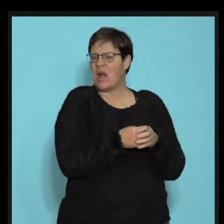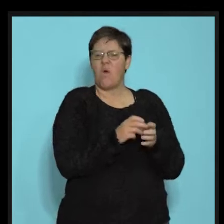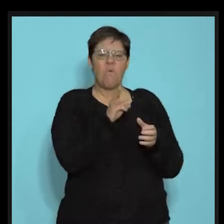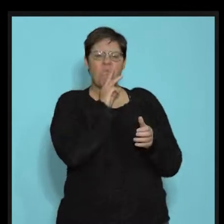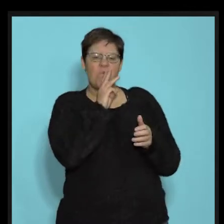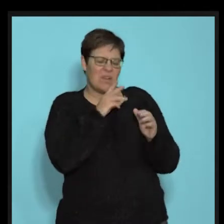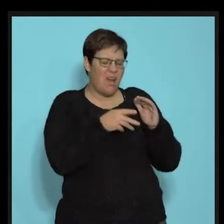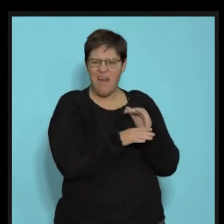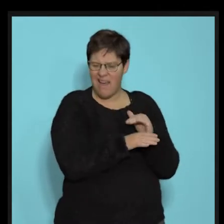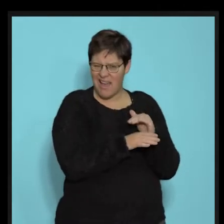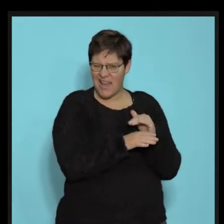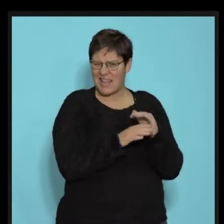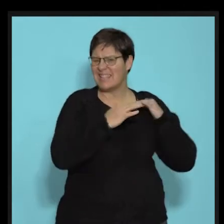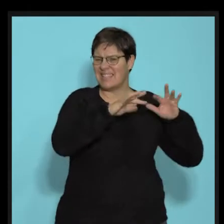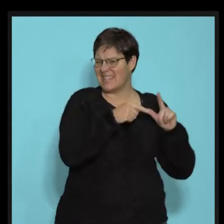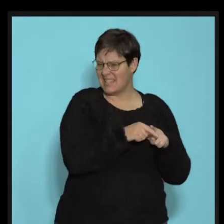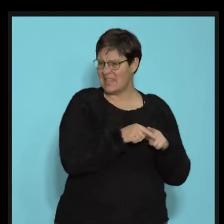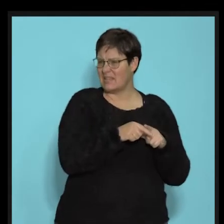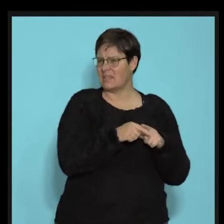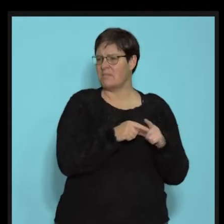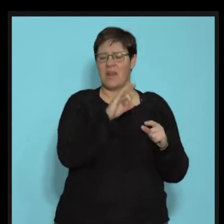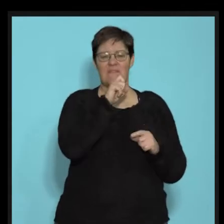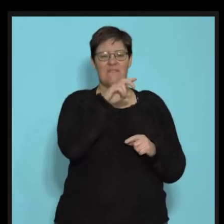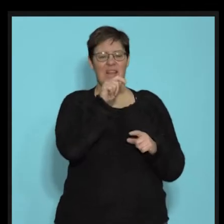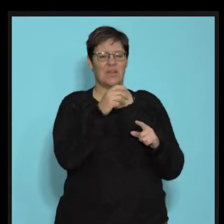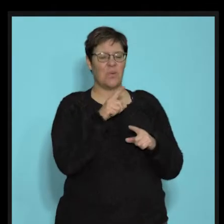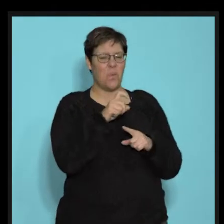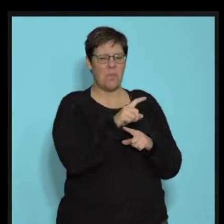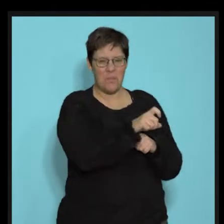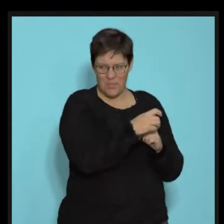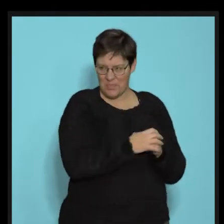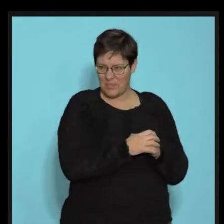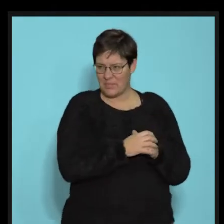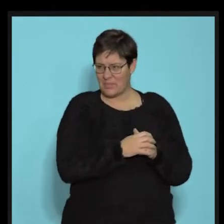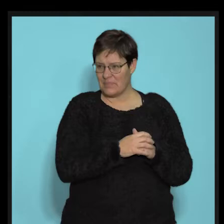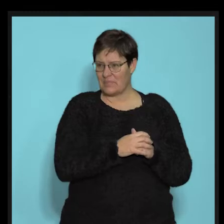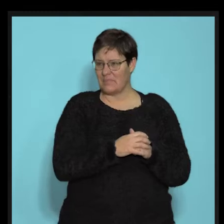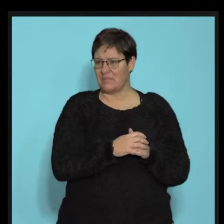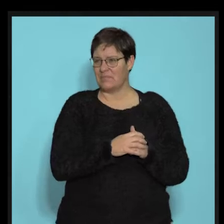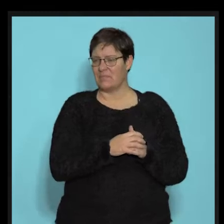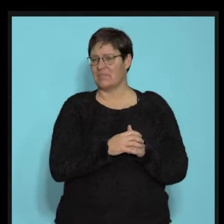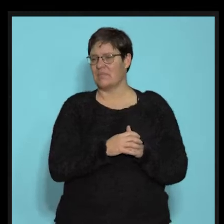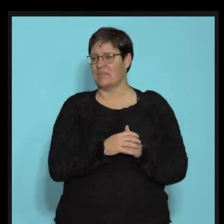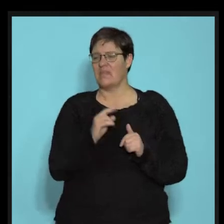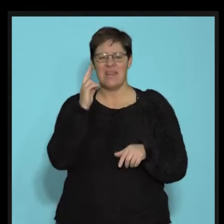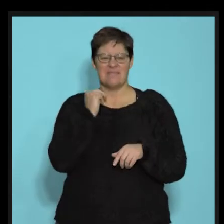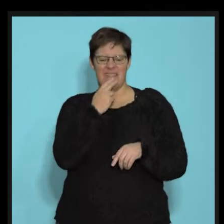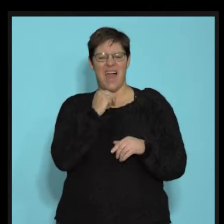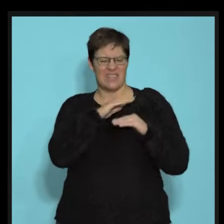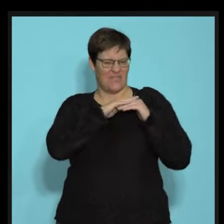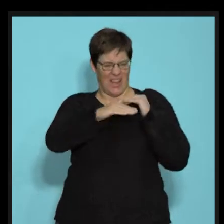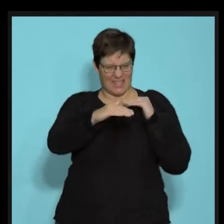here, guys, can you remember? These are flatworms, right, platyhelminthes, so they're nice and